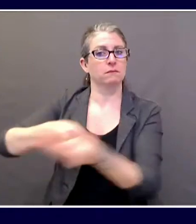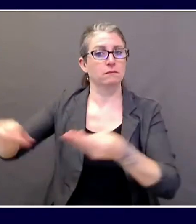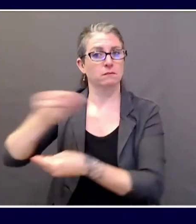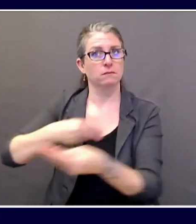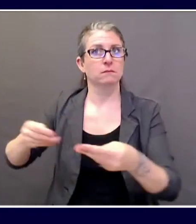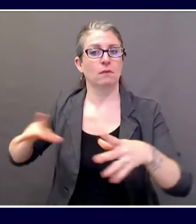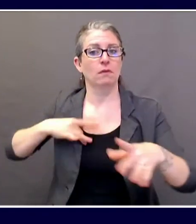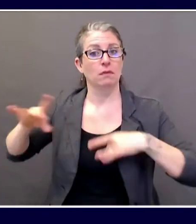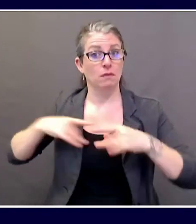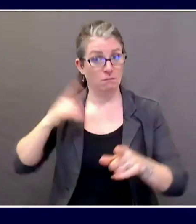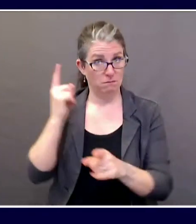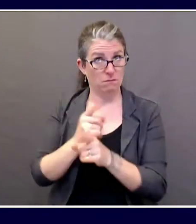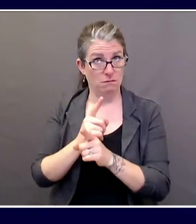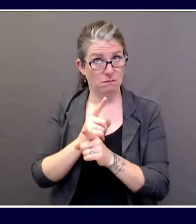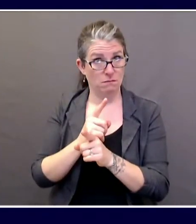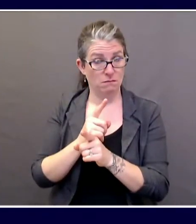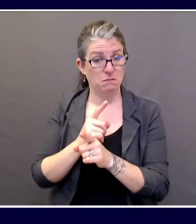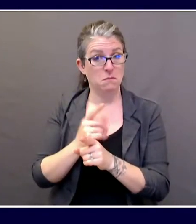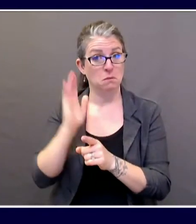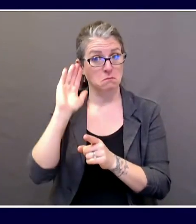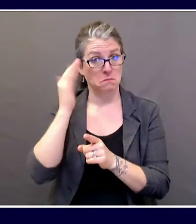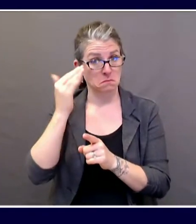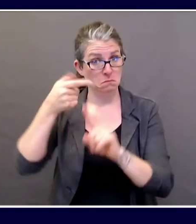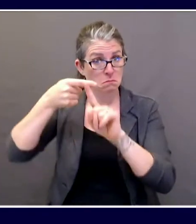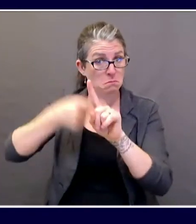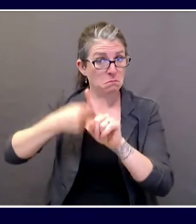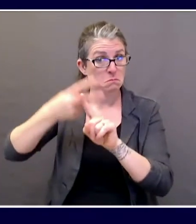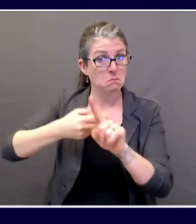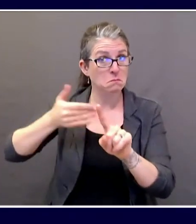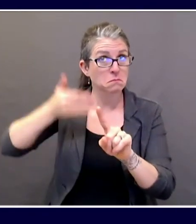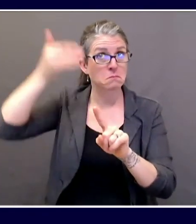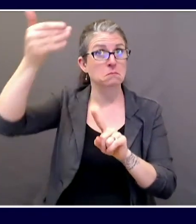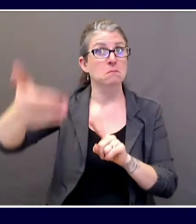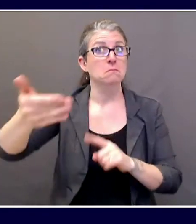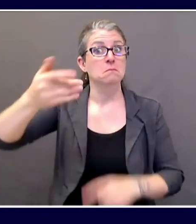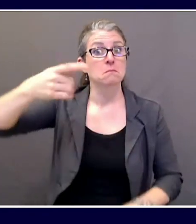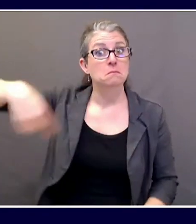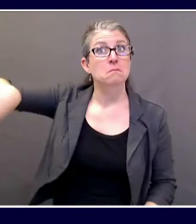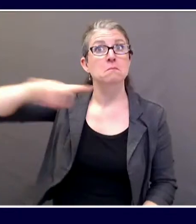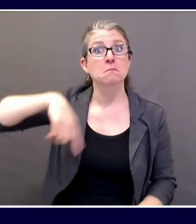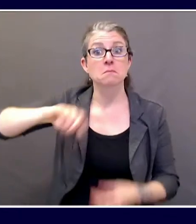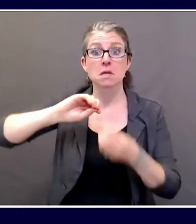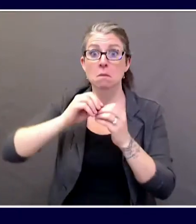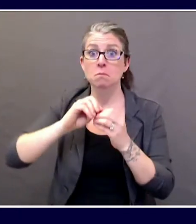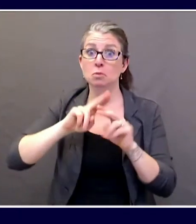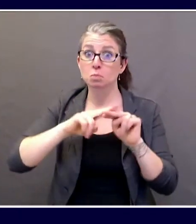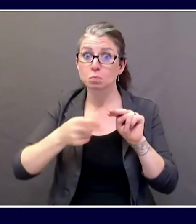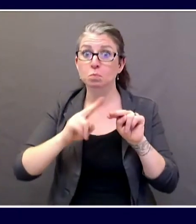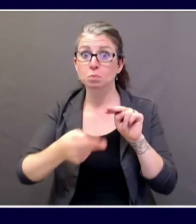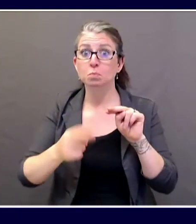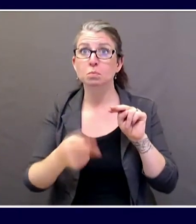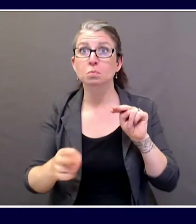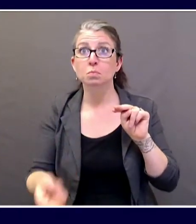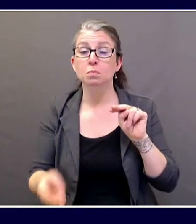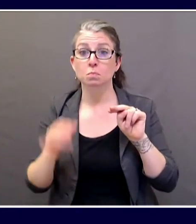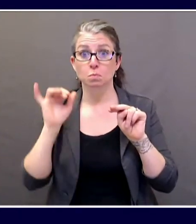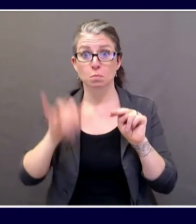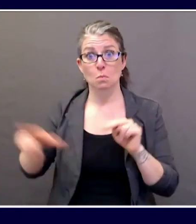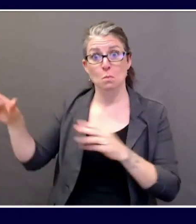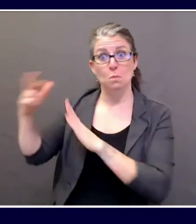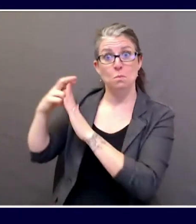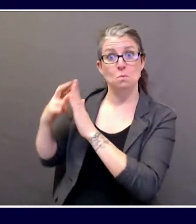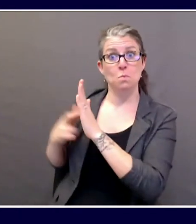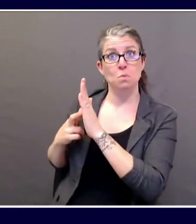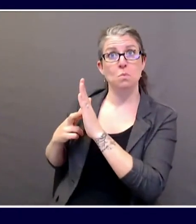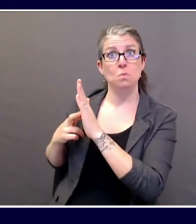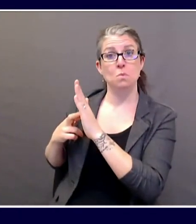we rethink the mask mandate in terms of outdoor spaces? A good question, Joe. As you know, I can't speculate on what those data may